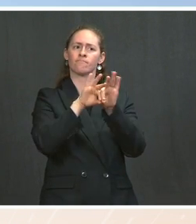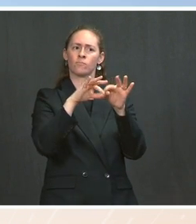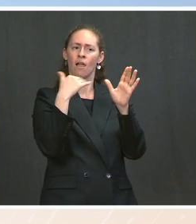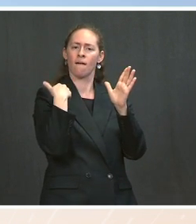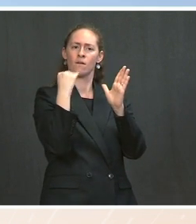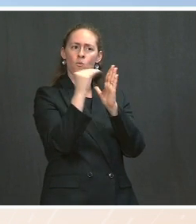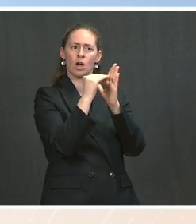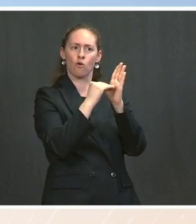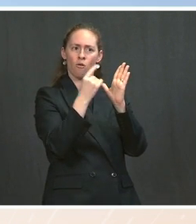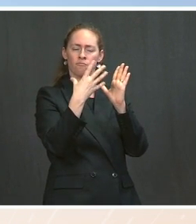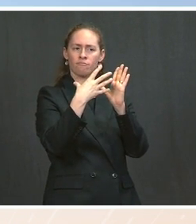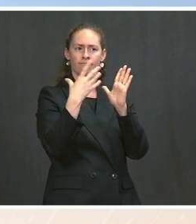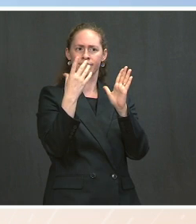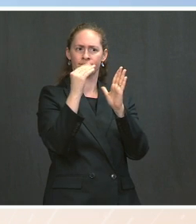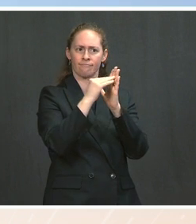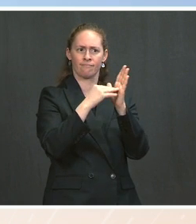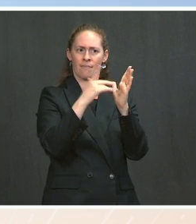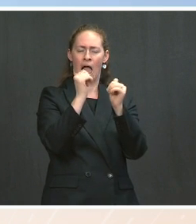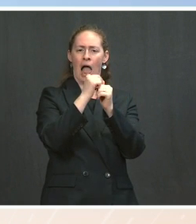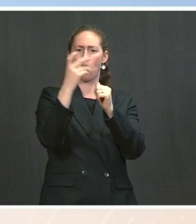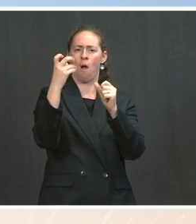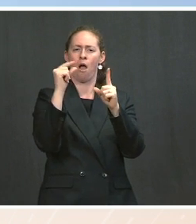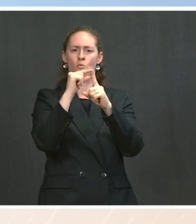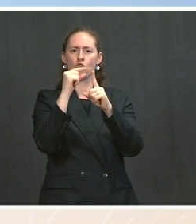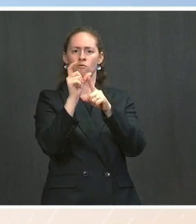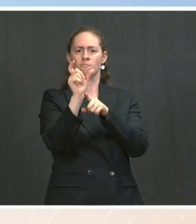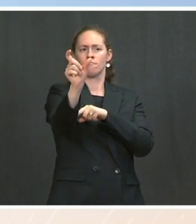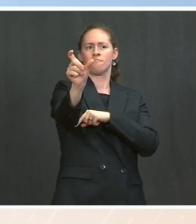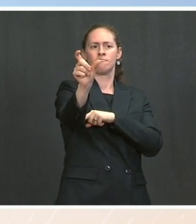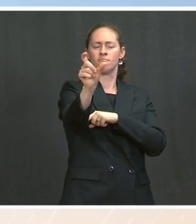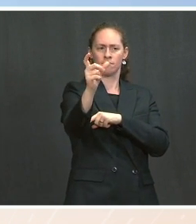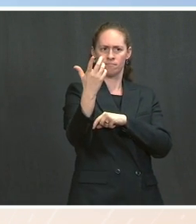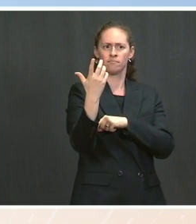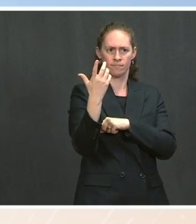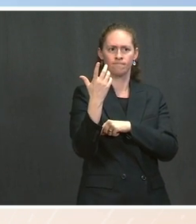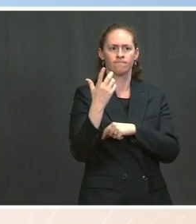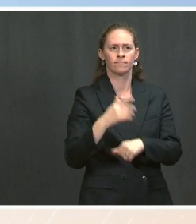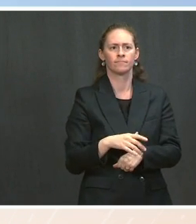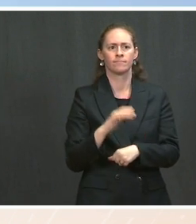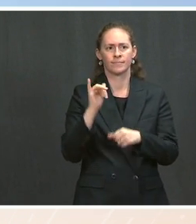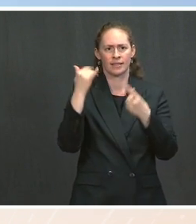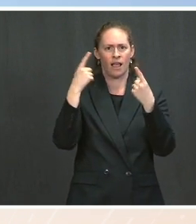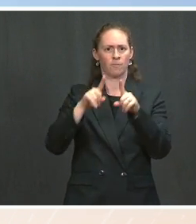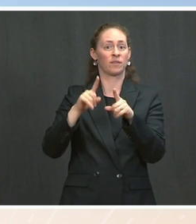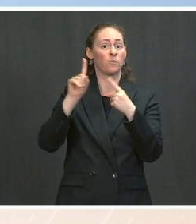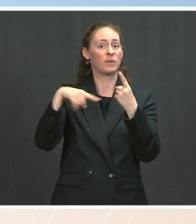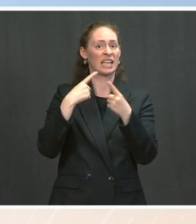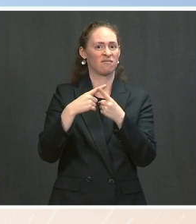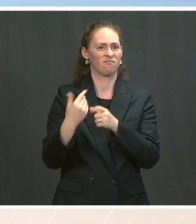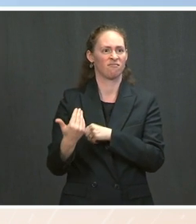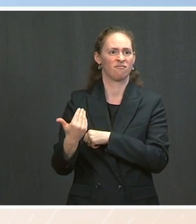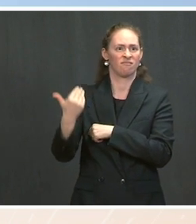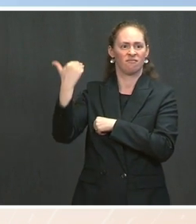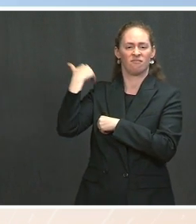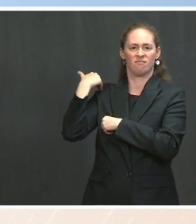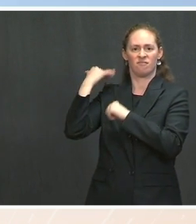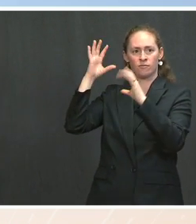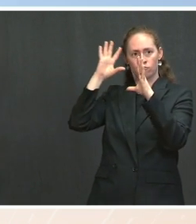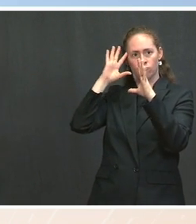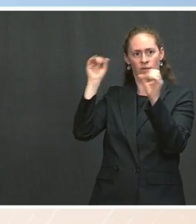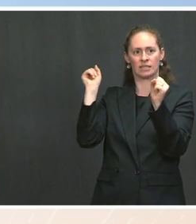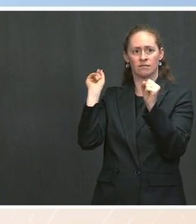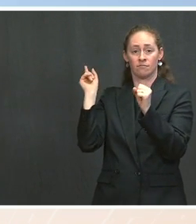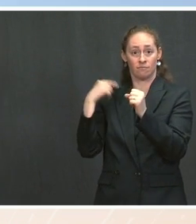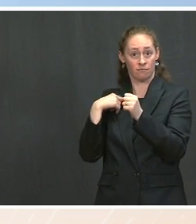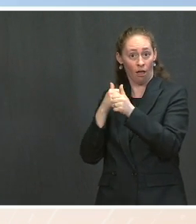or whatever, however you want to characterize it, during the last administration. And we're not going to follow the Barr model. I would